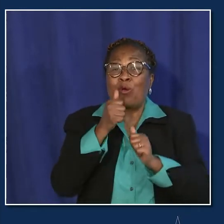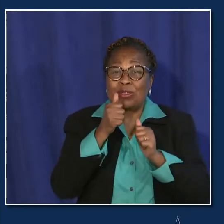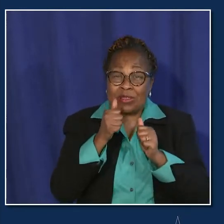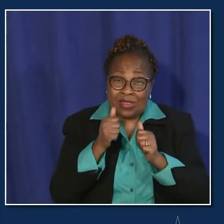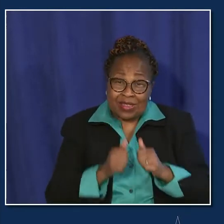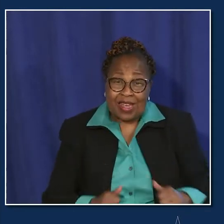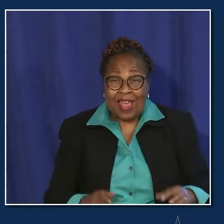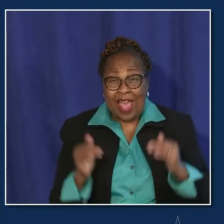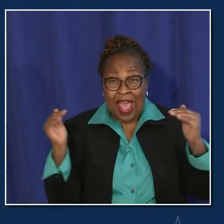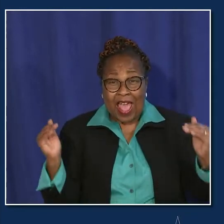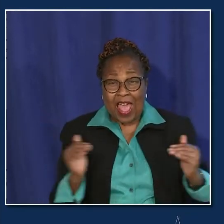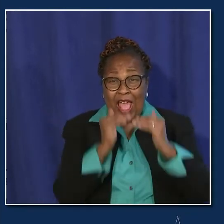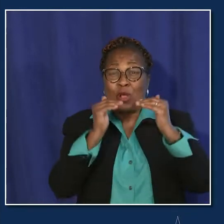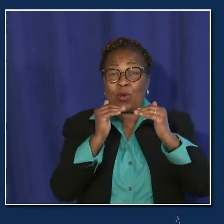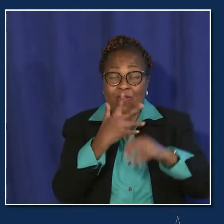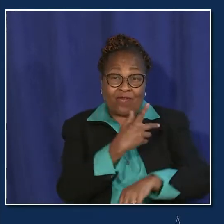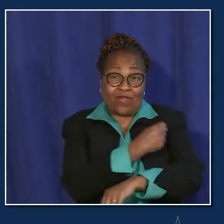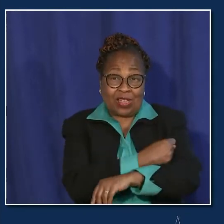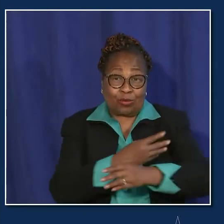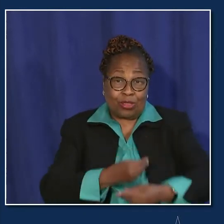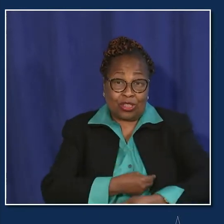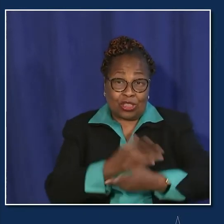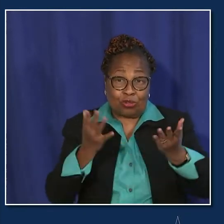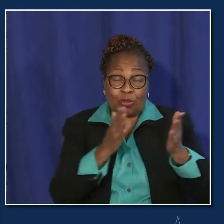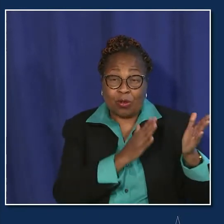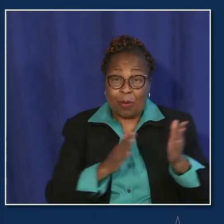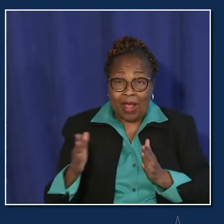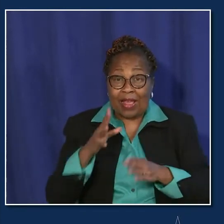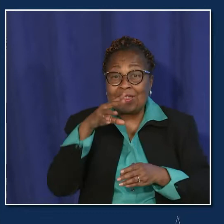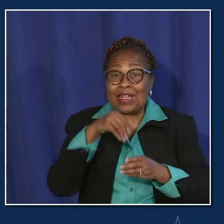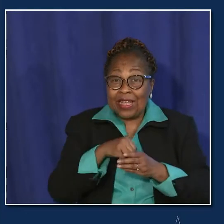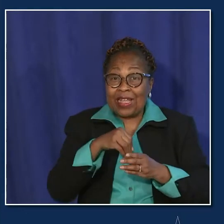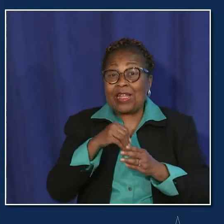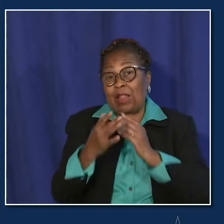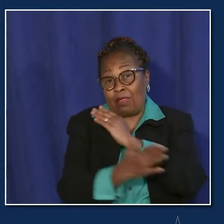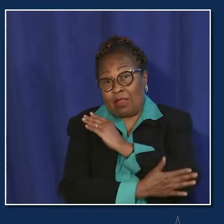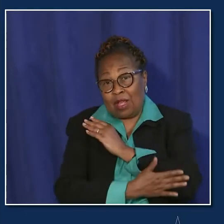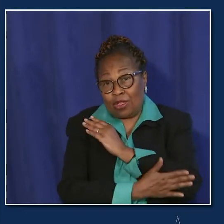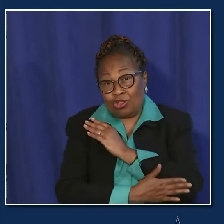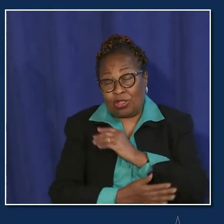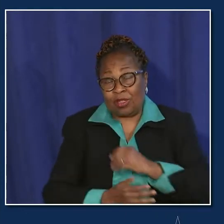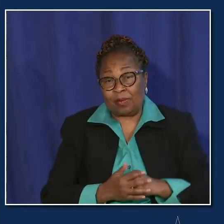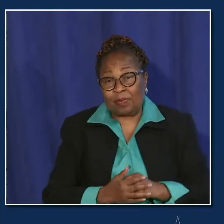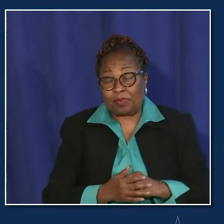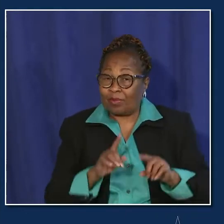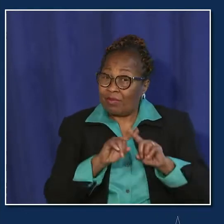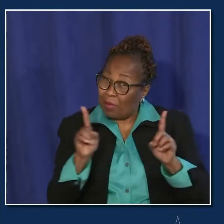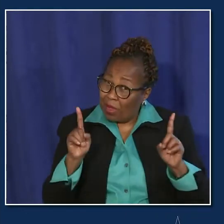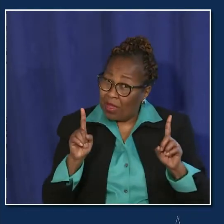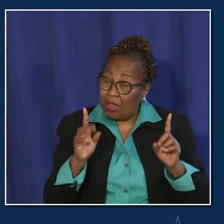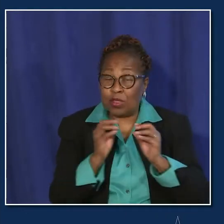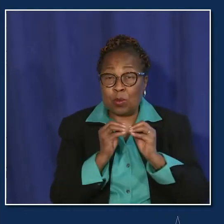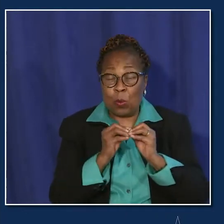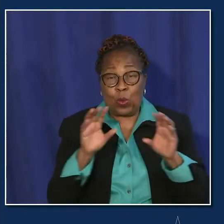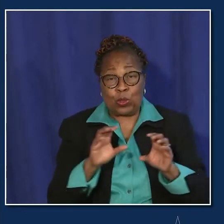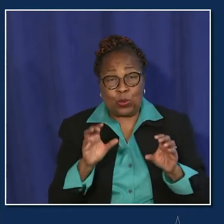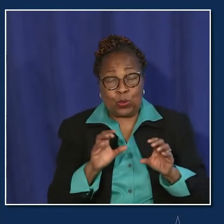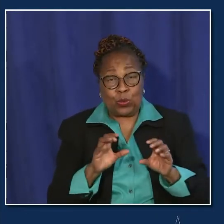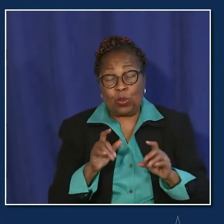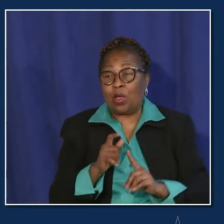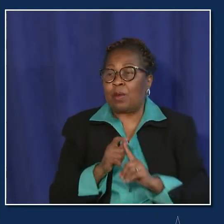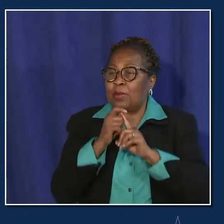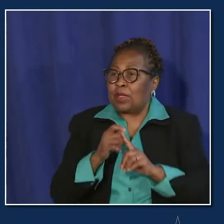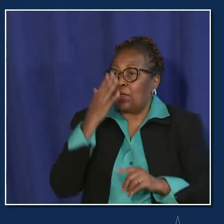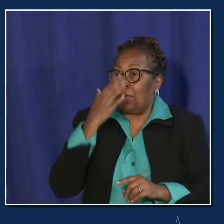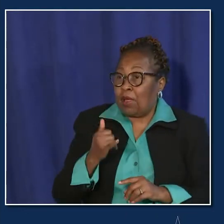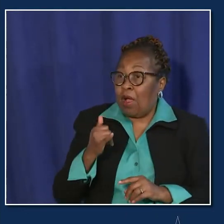equitable vaccine distribution plan in the nation. But we have more to do, and particularly